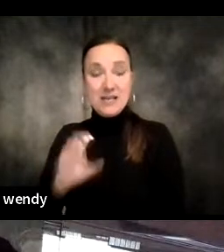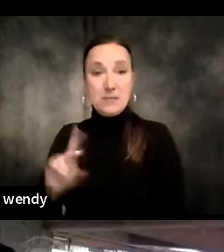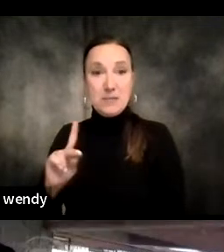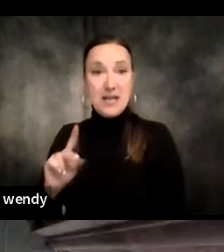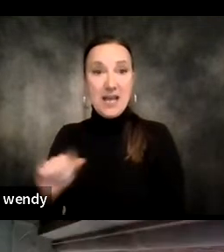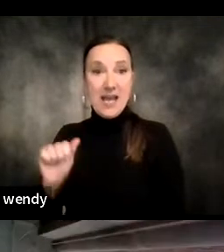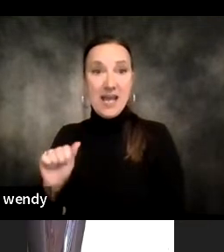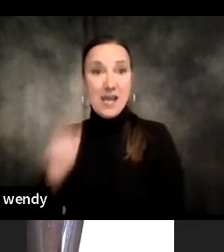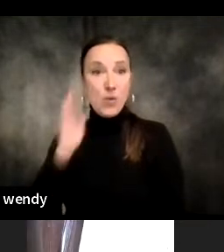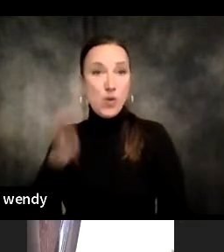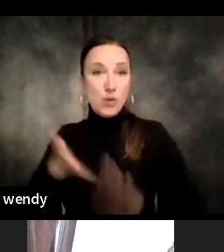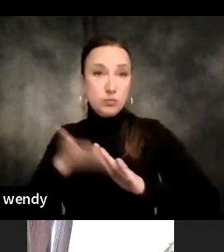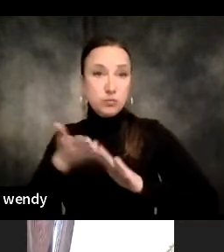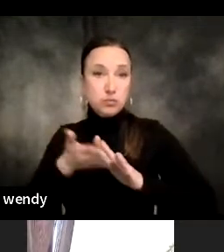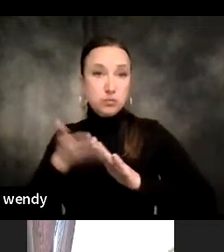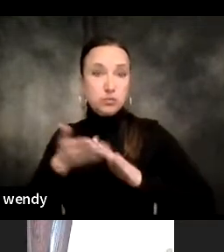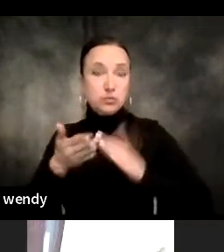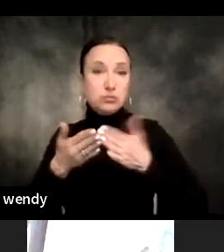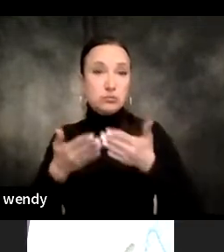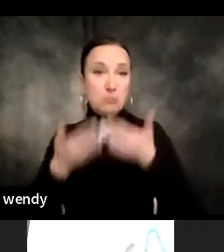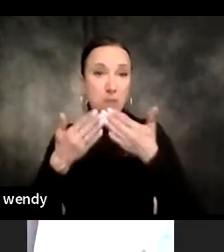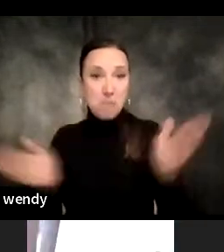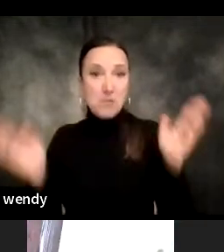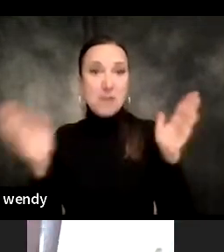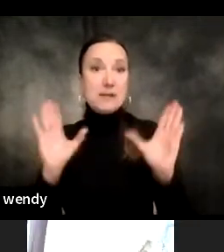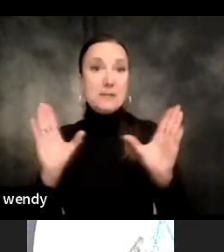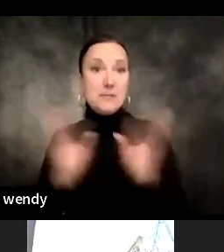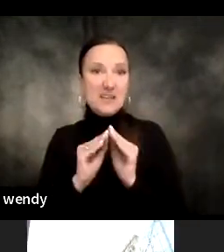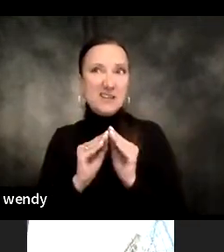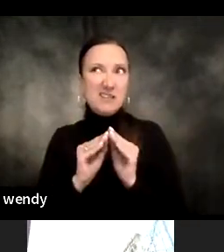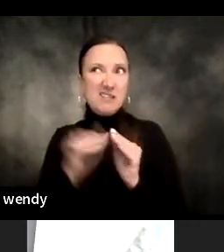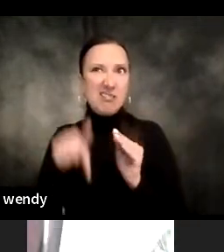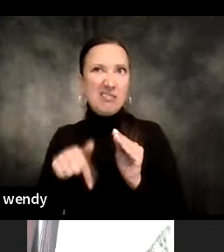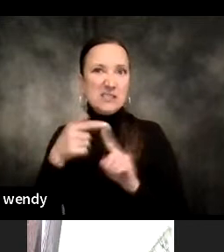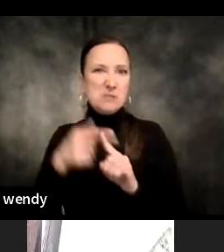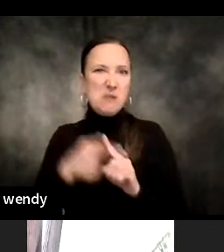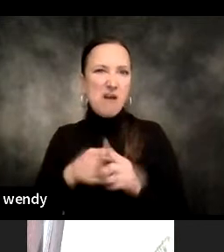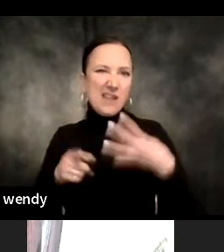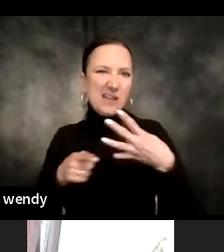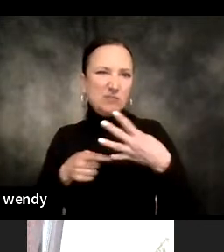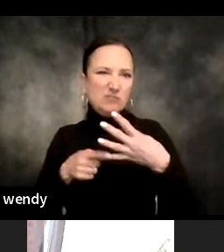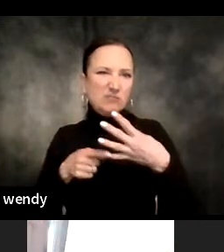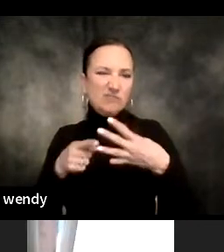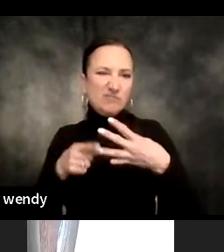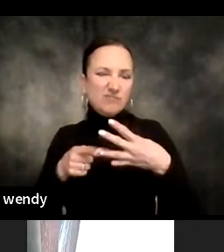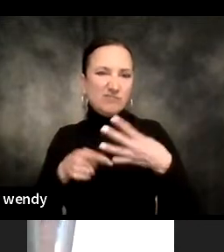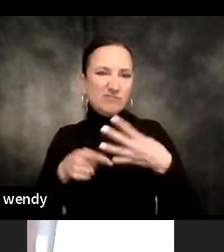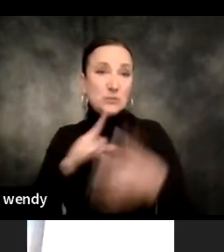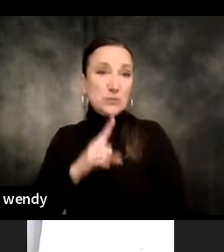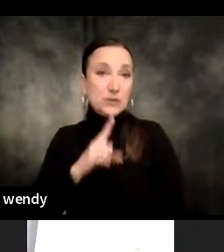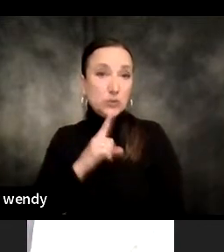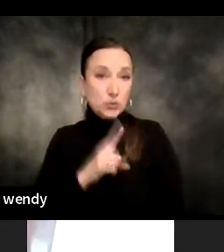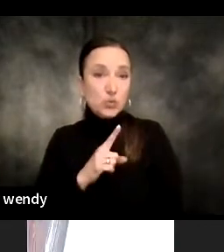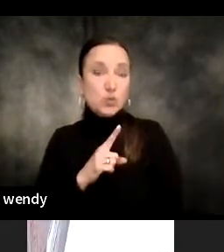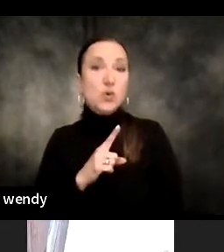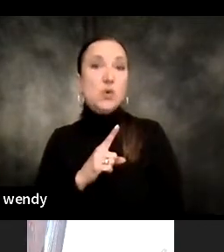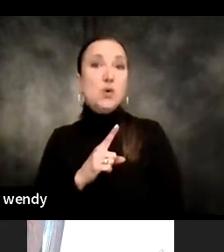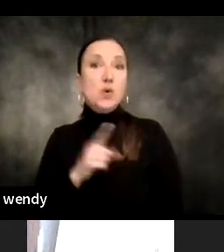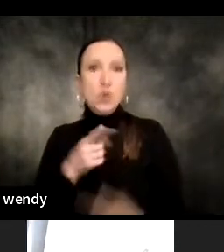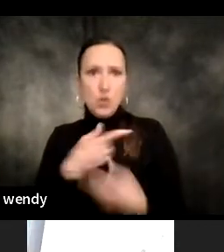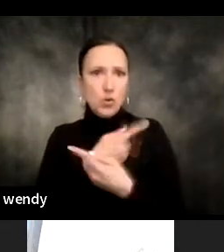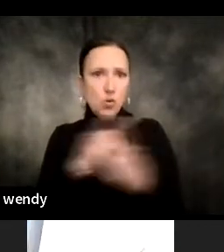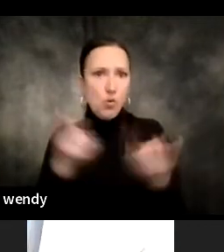conducting a public meeting by the end of this month. We will make sure that everyone